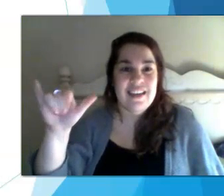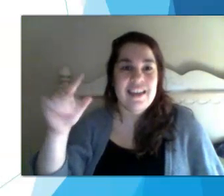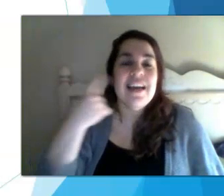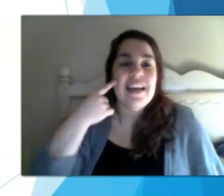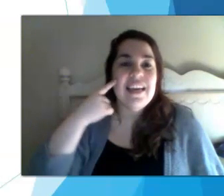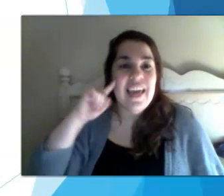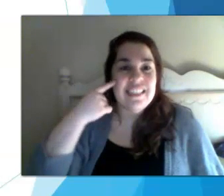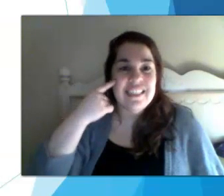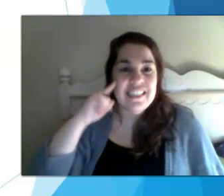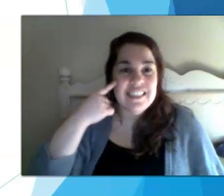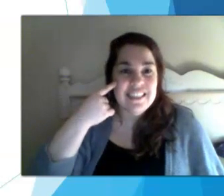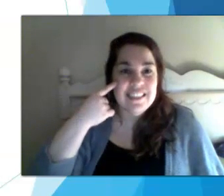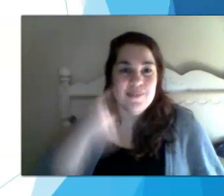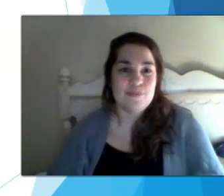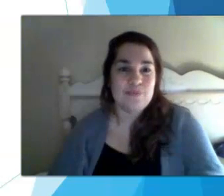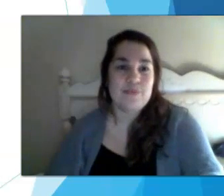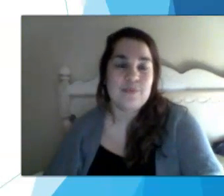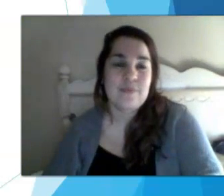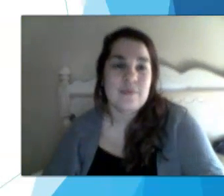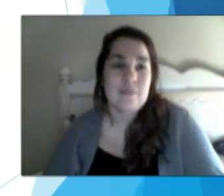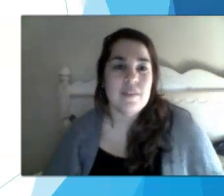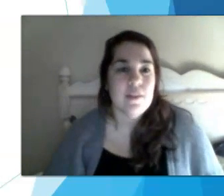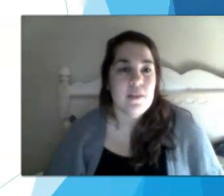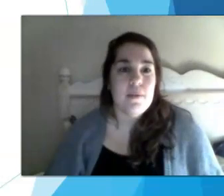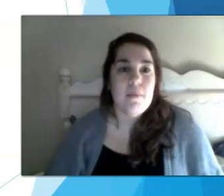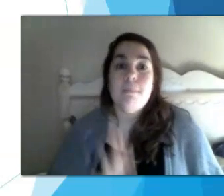C-A-N-D-Y. Candy.